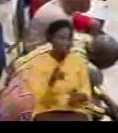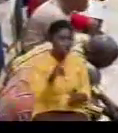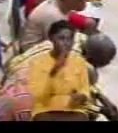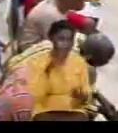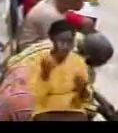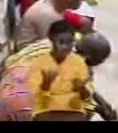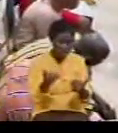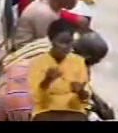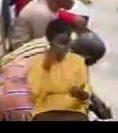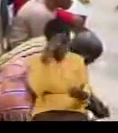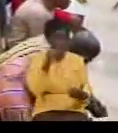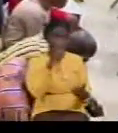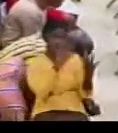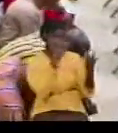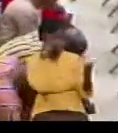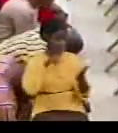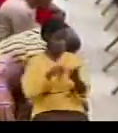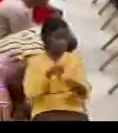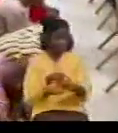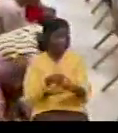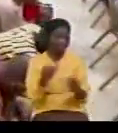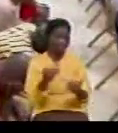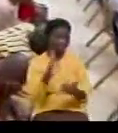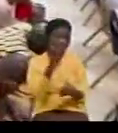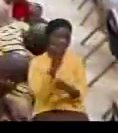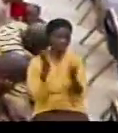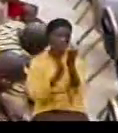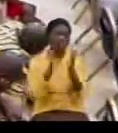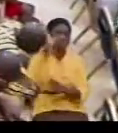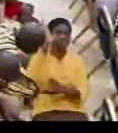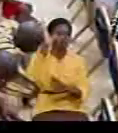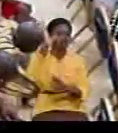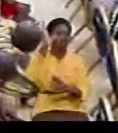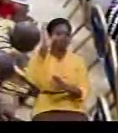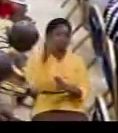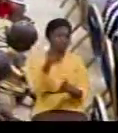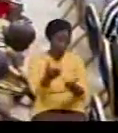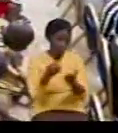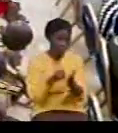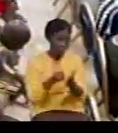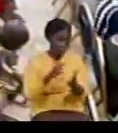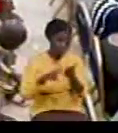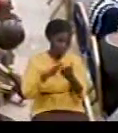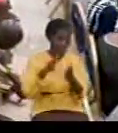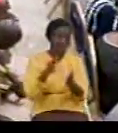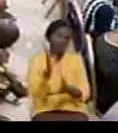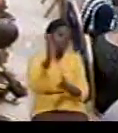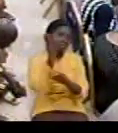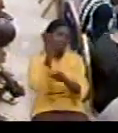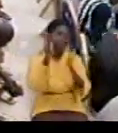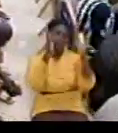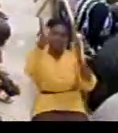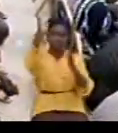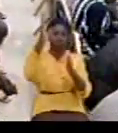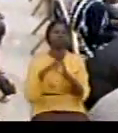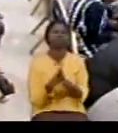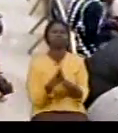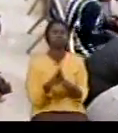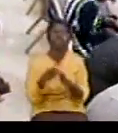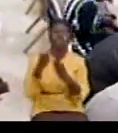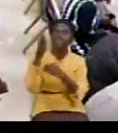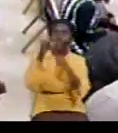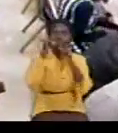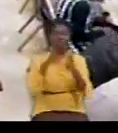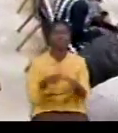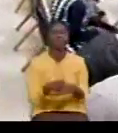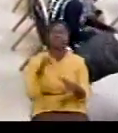you've been waiting for this time. Raise up your hand. God bless you there. God bless you. God bless you. There's a new